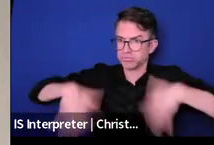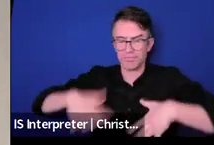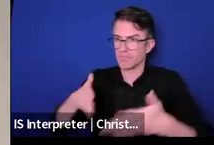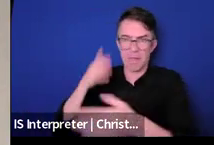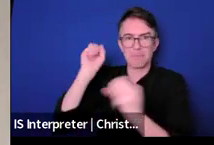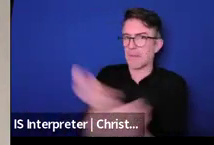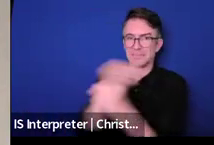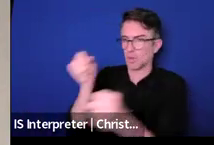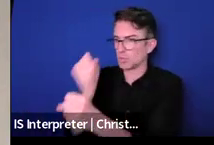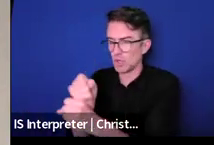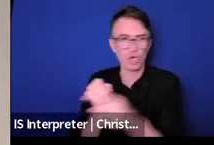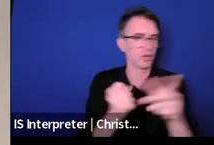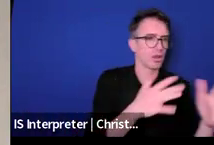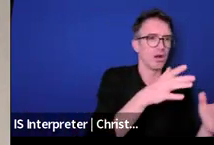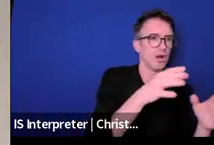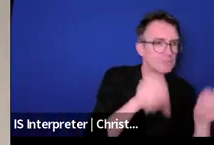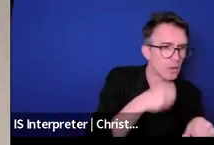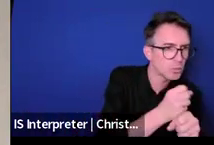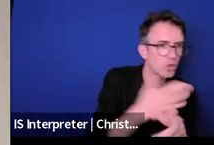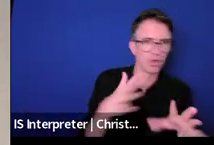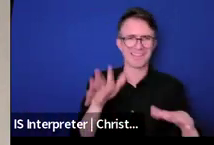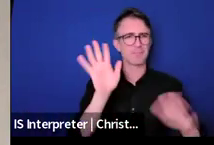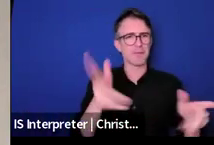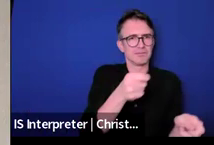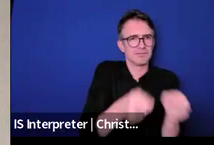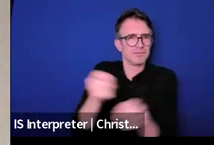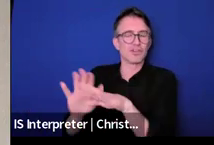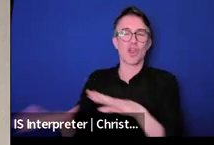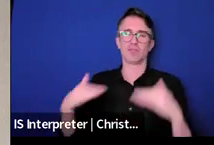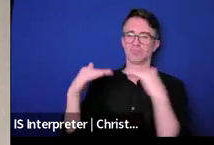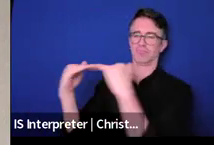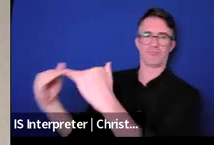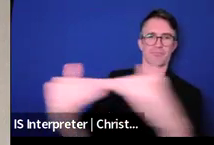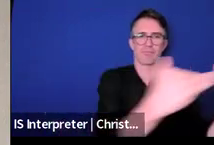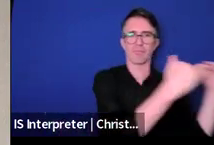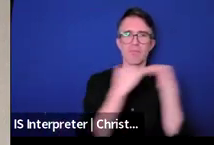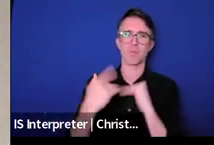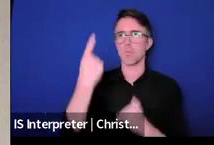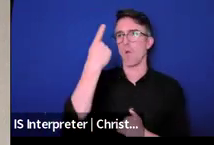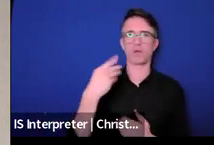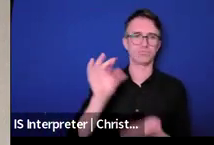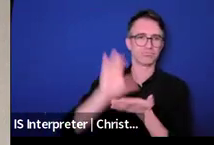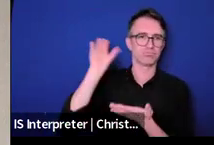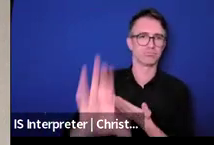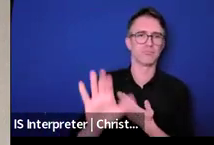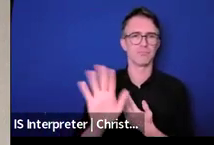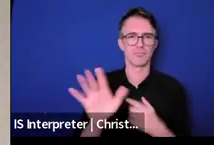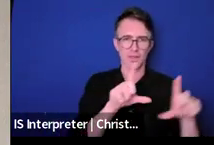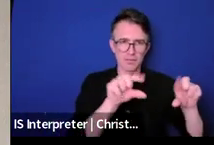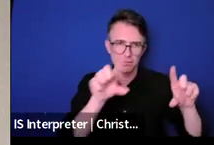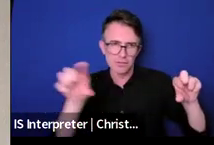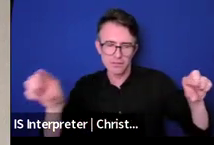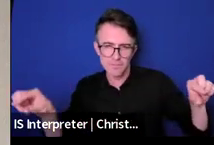of functionality. We also have expanded and diversified, updated the National Assistive Technologies